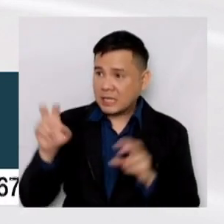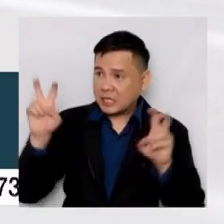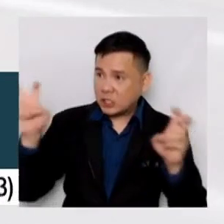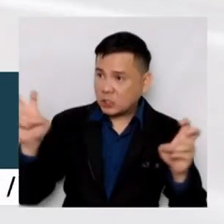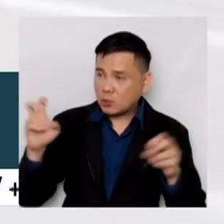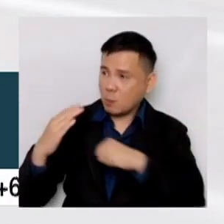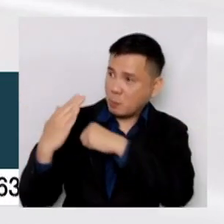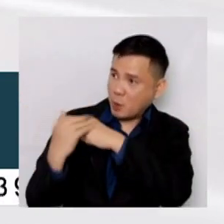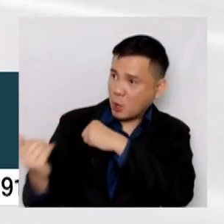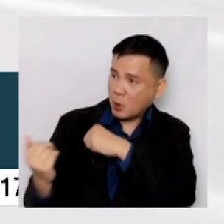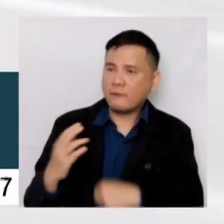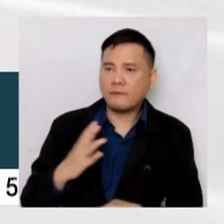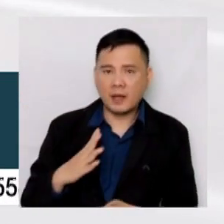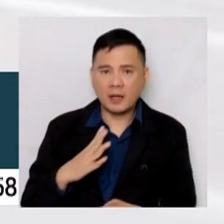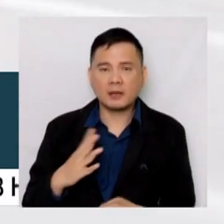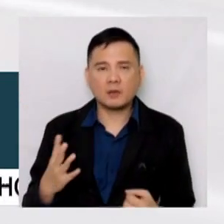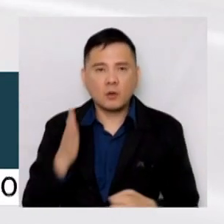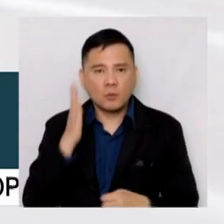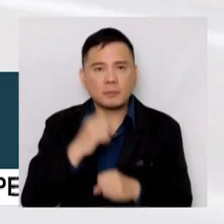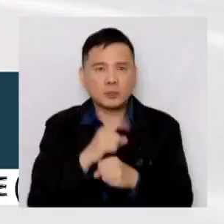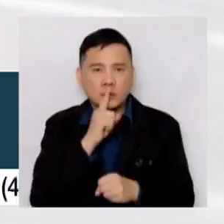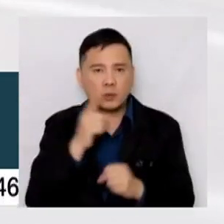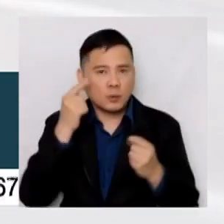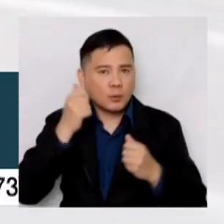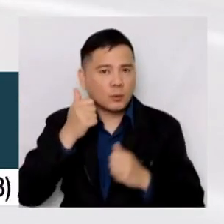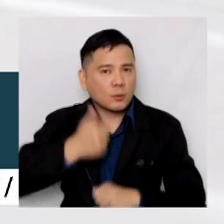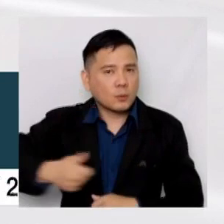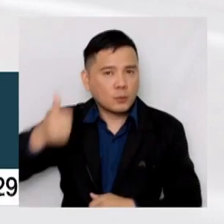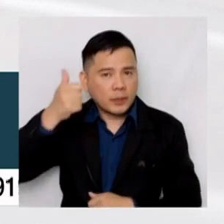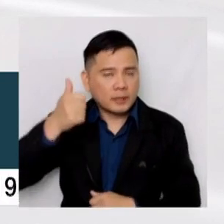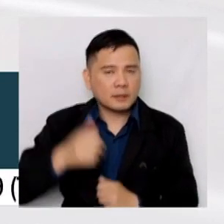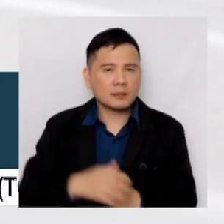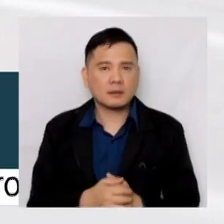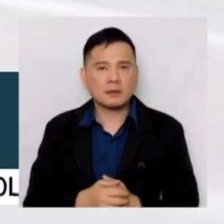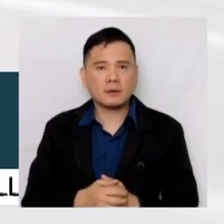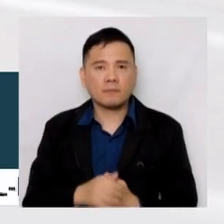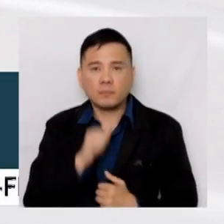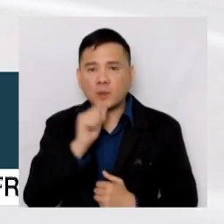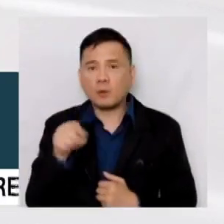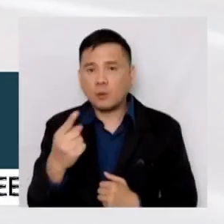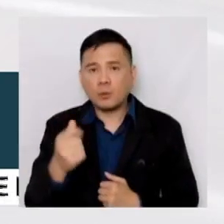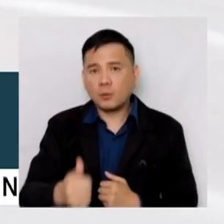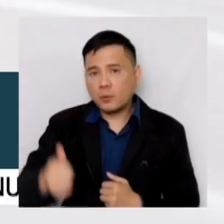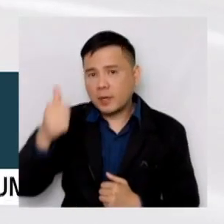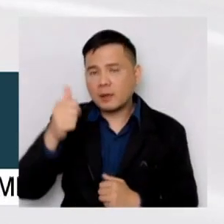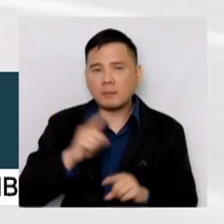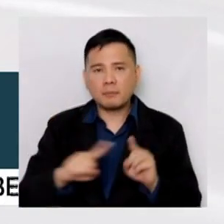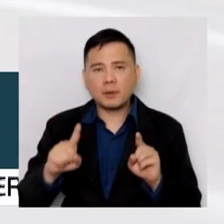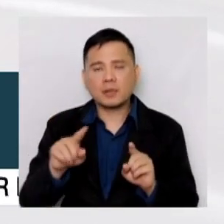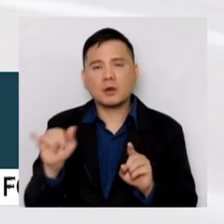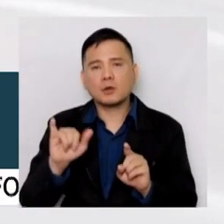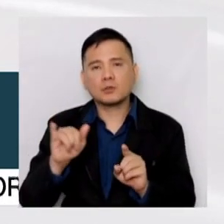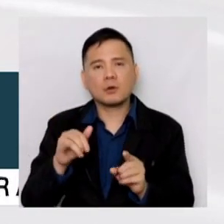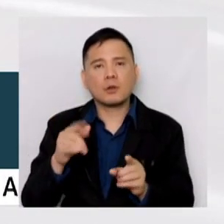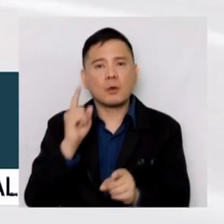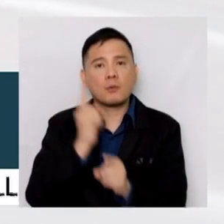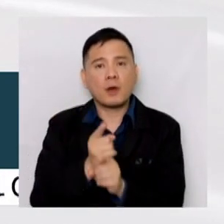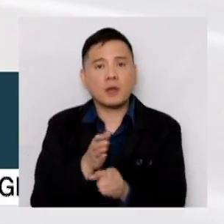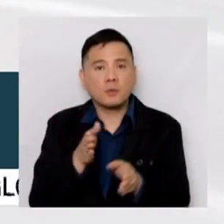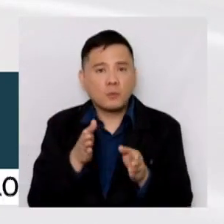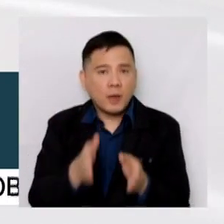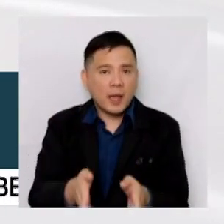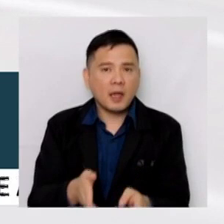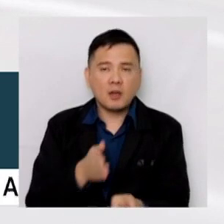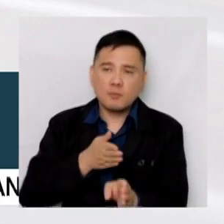sure that we win, for example. And not because it's just a question of winning, but to be able to set the right directions, which we think is possible, and